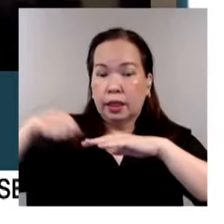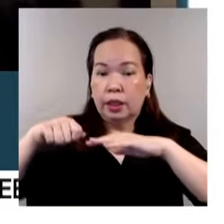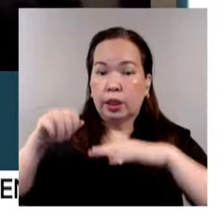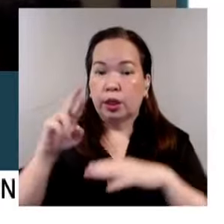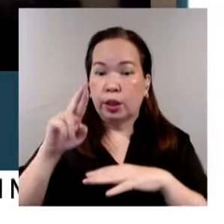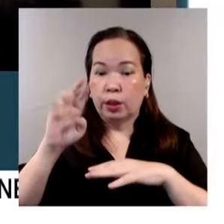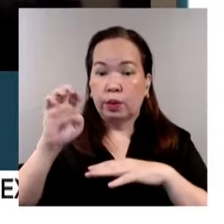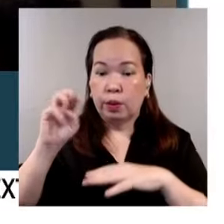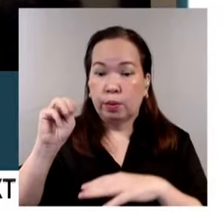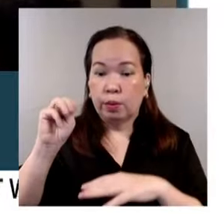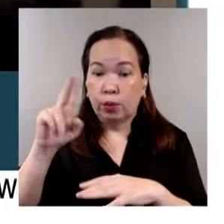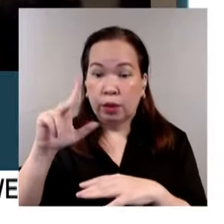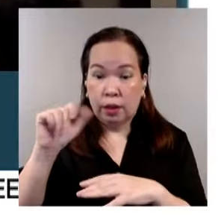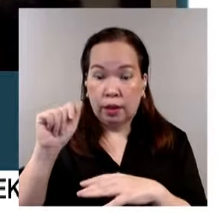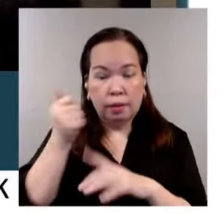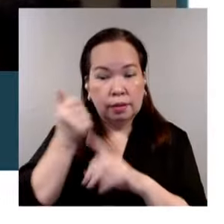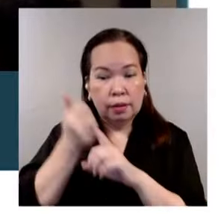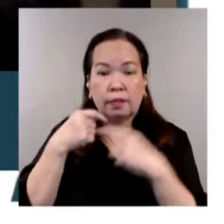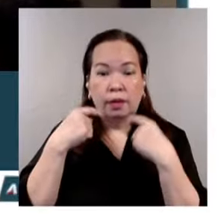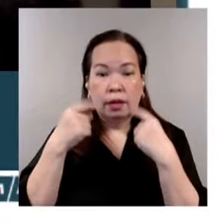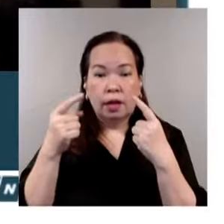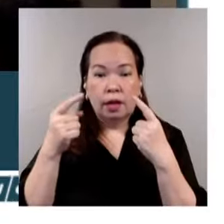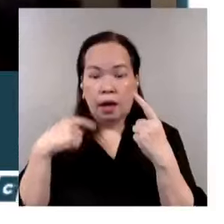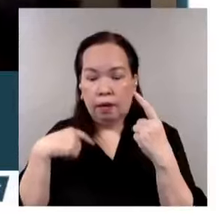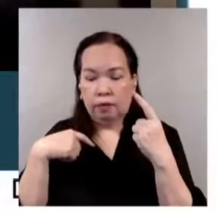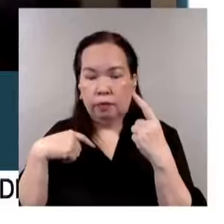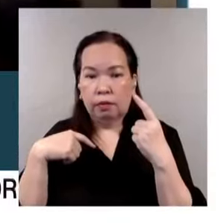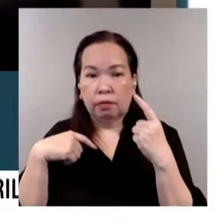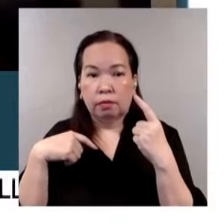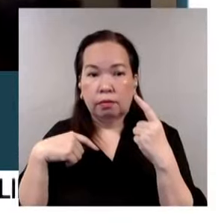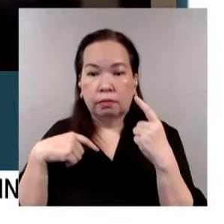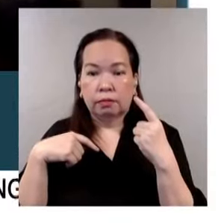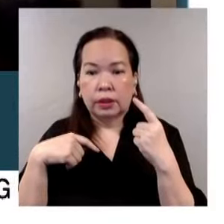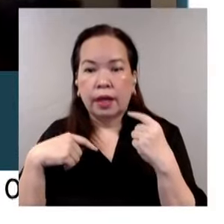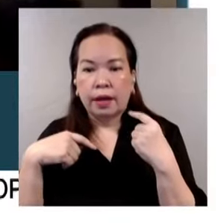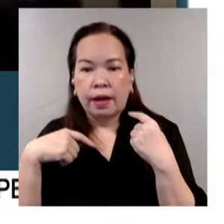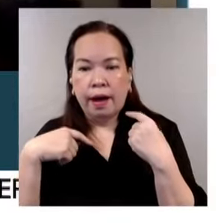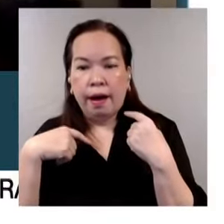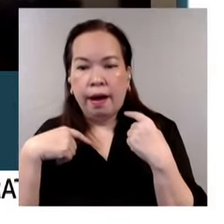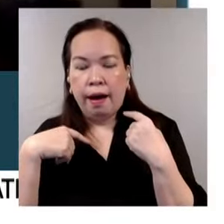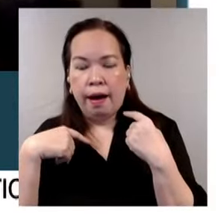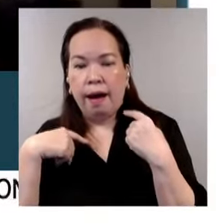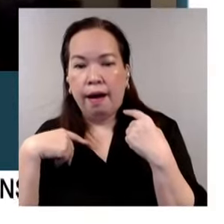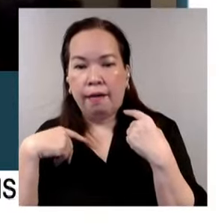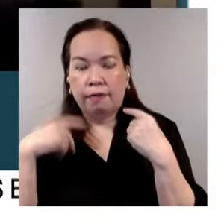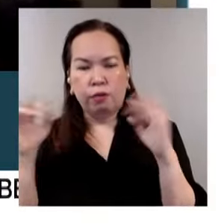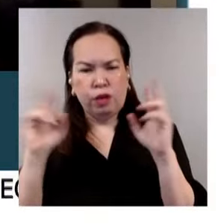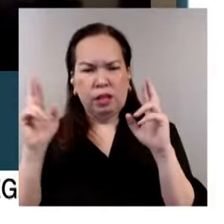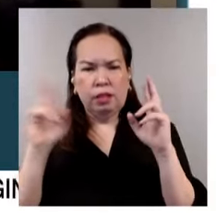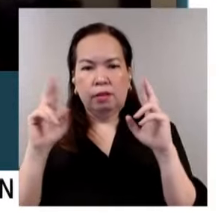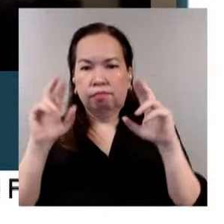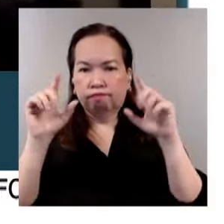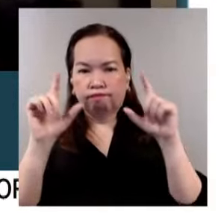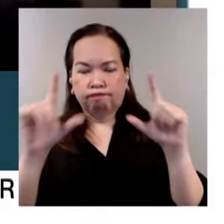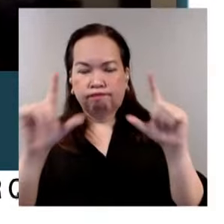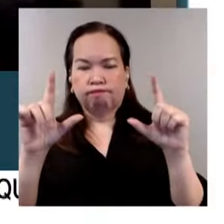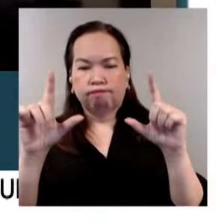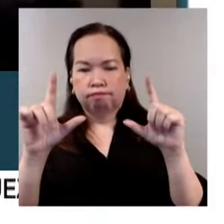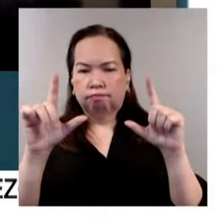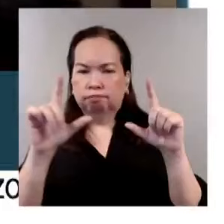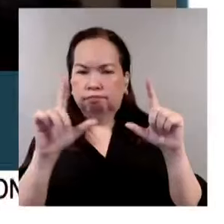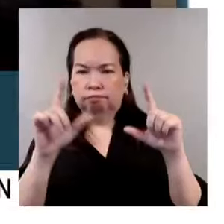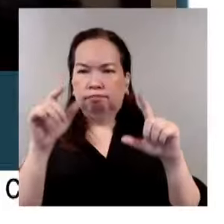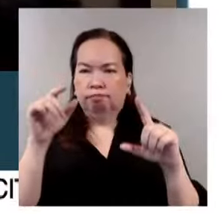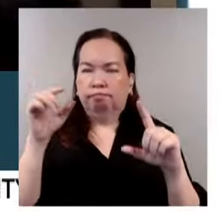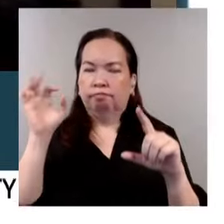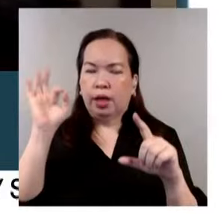that cases will already be filed against Pastor Quiboloy by the DOJ. So that